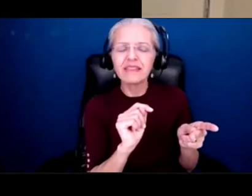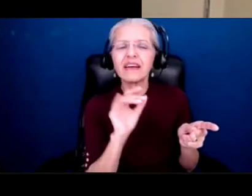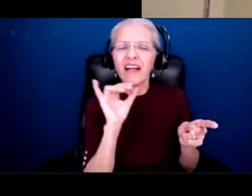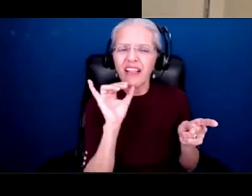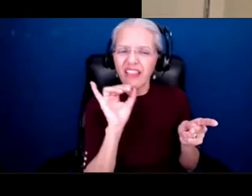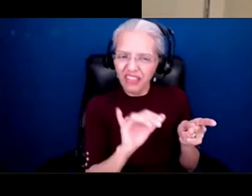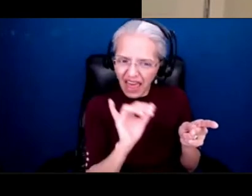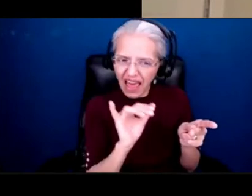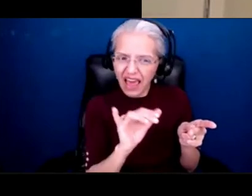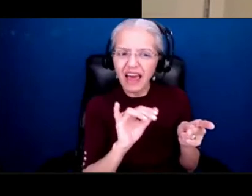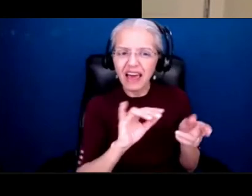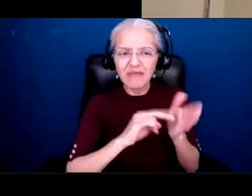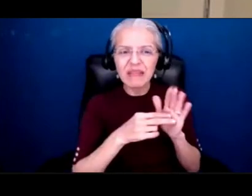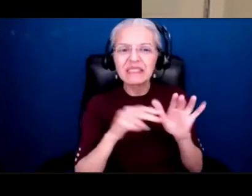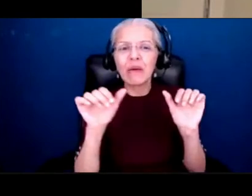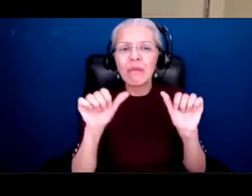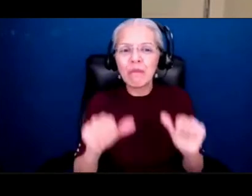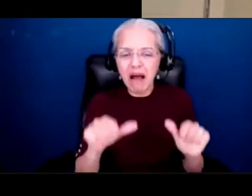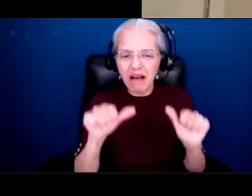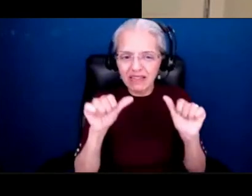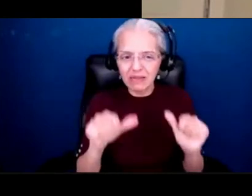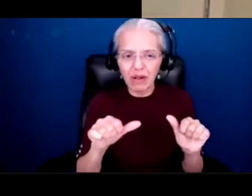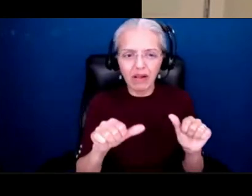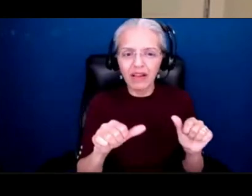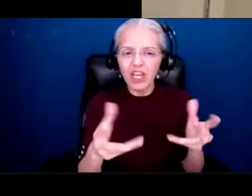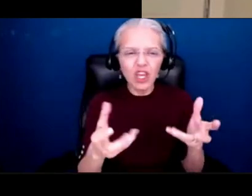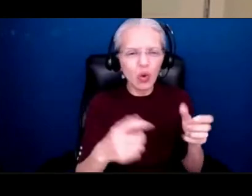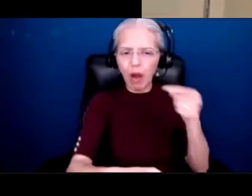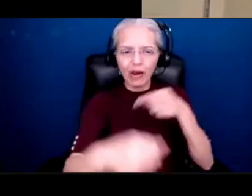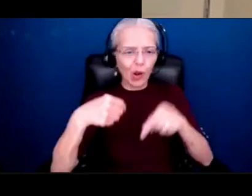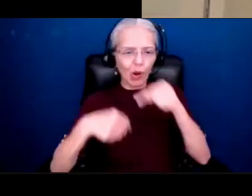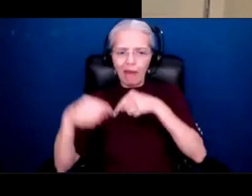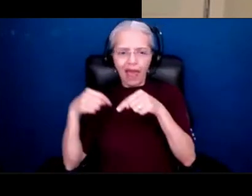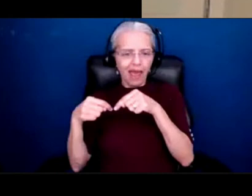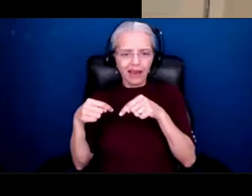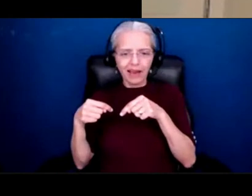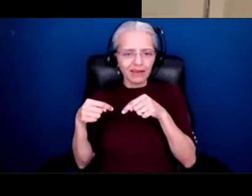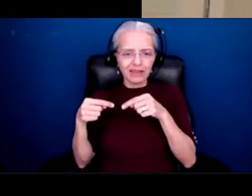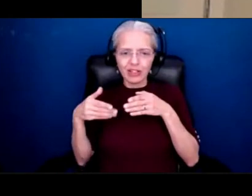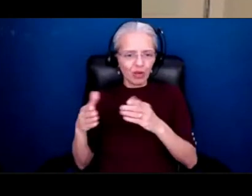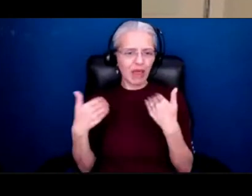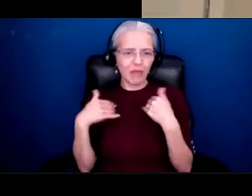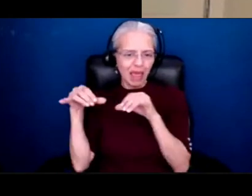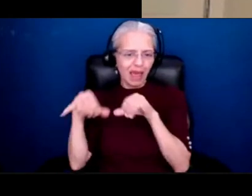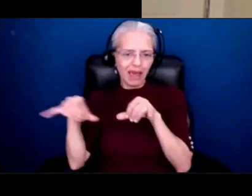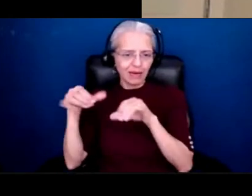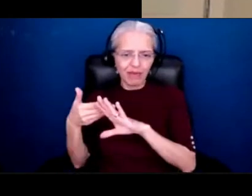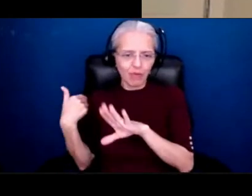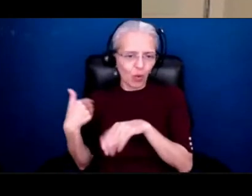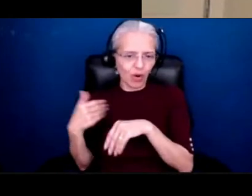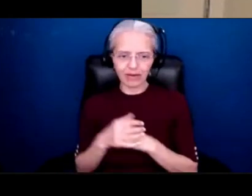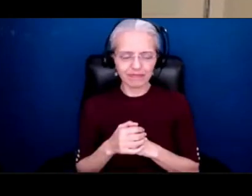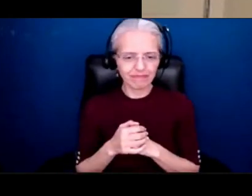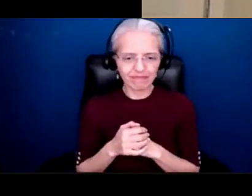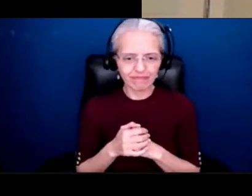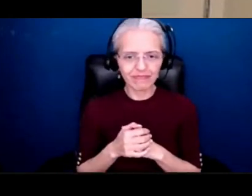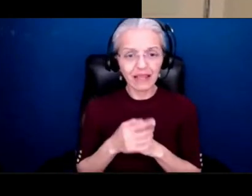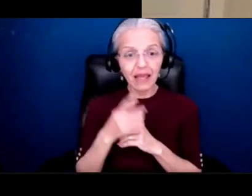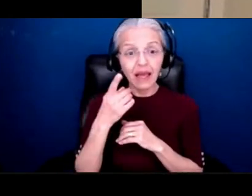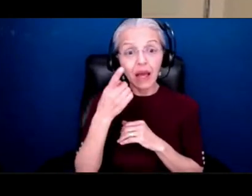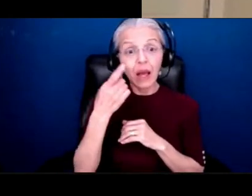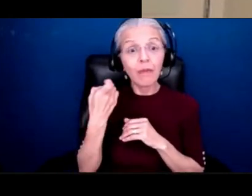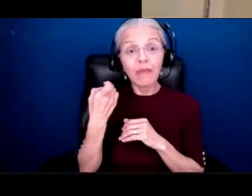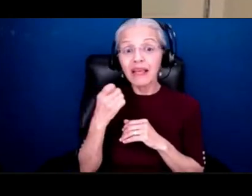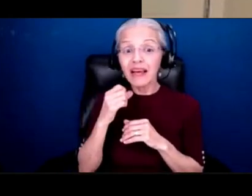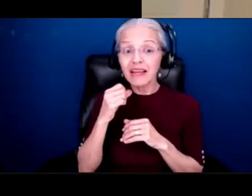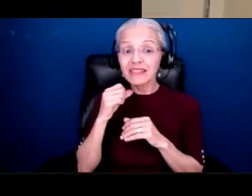as possible. Then don't go back. Don't go back to the way this used to be. Because they weren't great for a